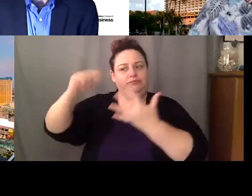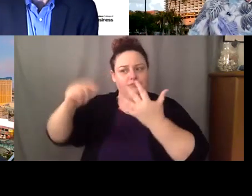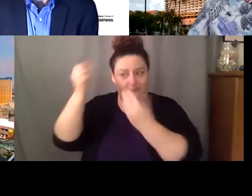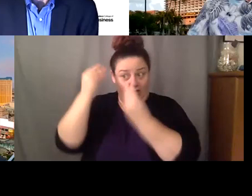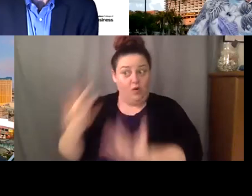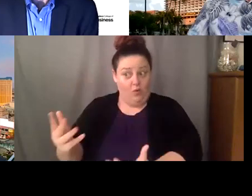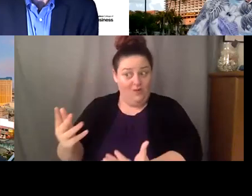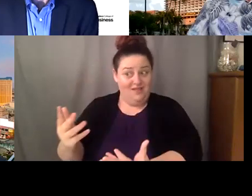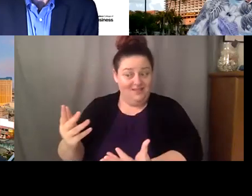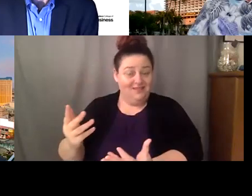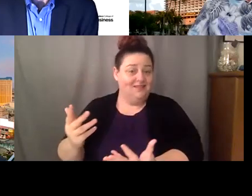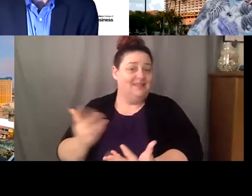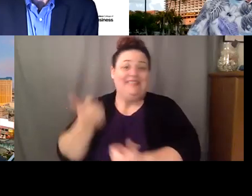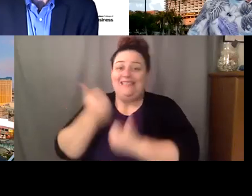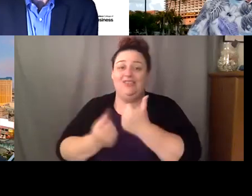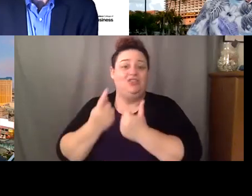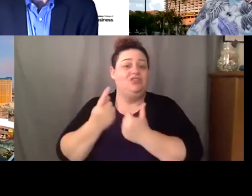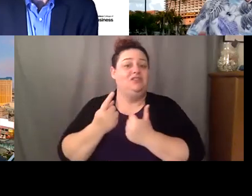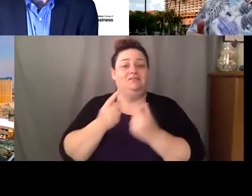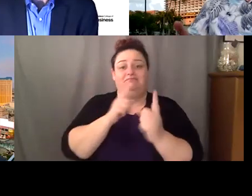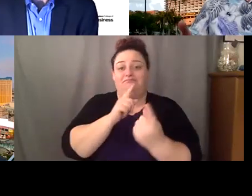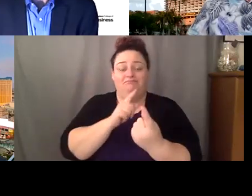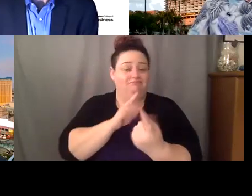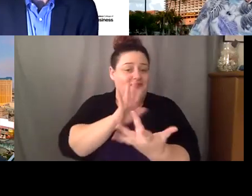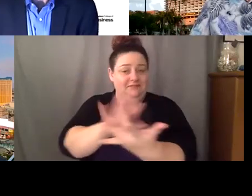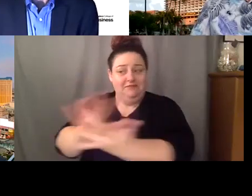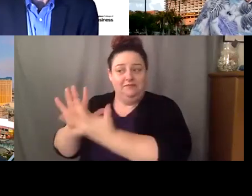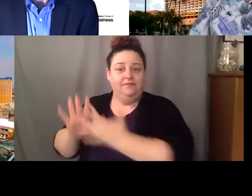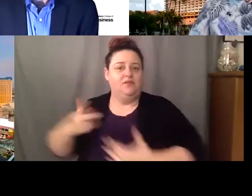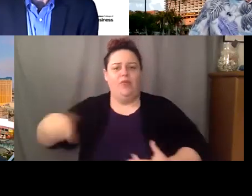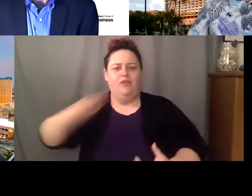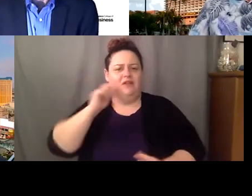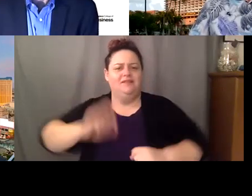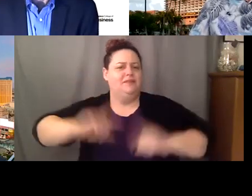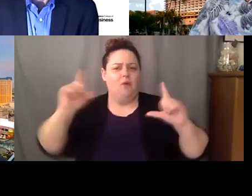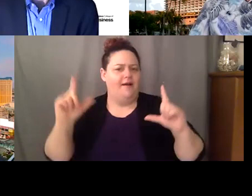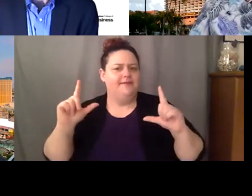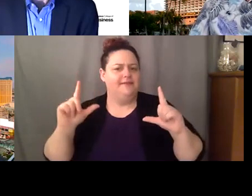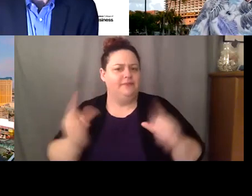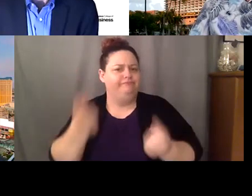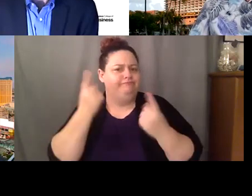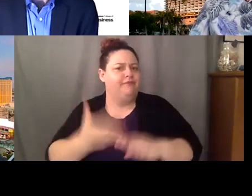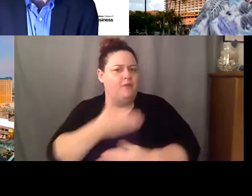each individual guest just to make sure that there'll be no surprises when they arrive.